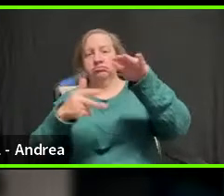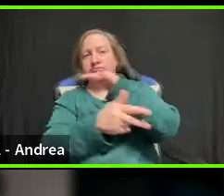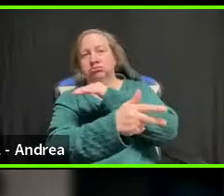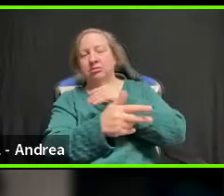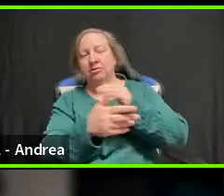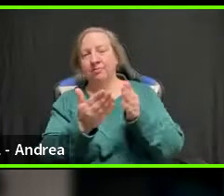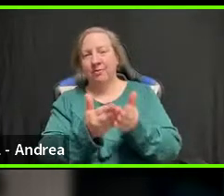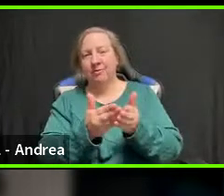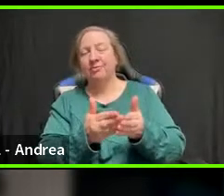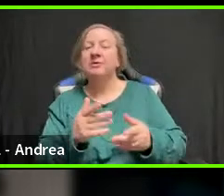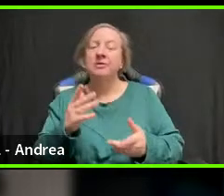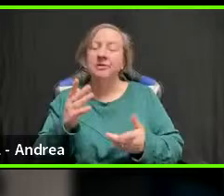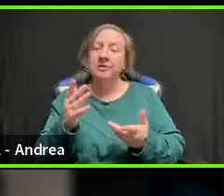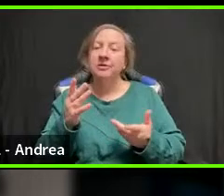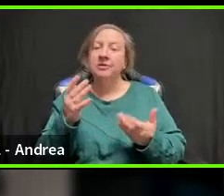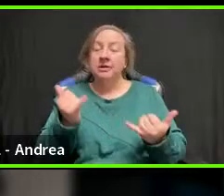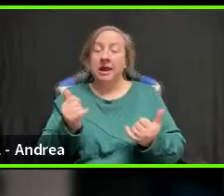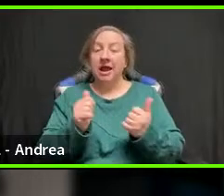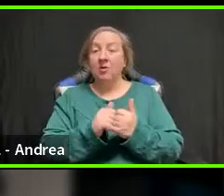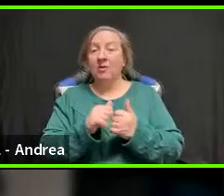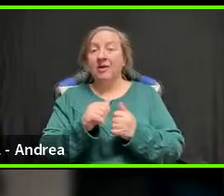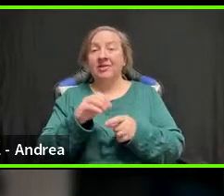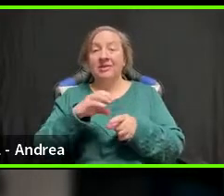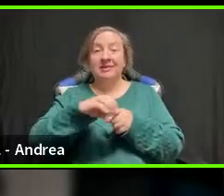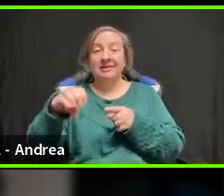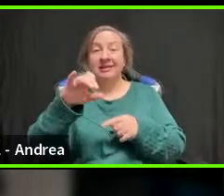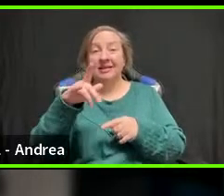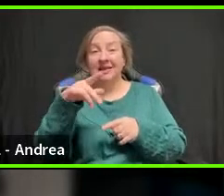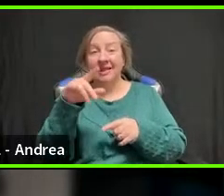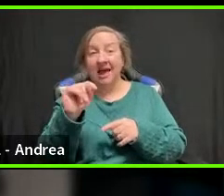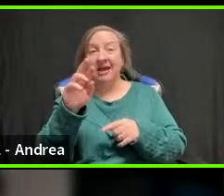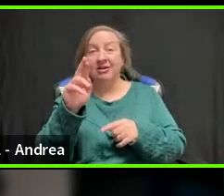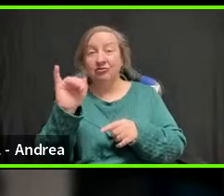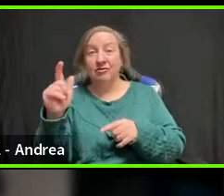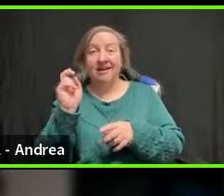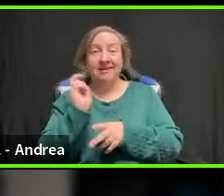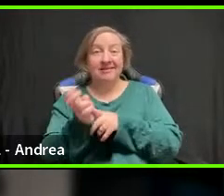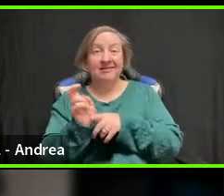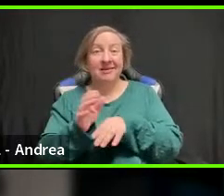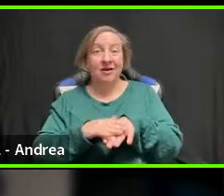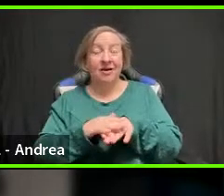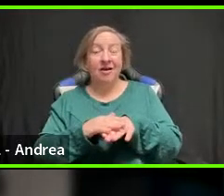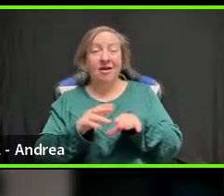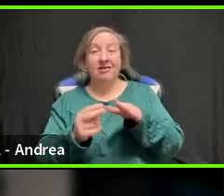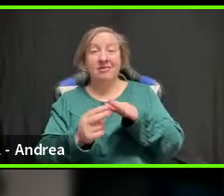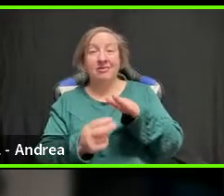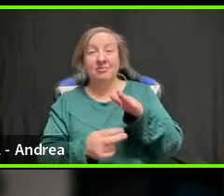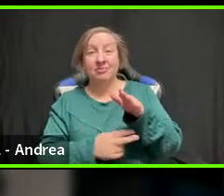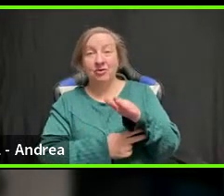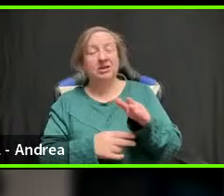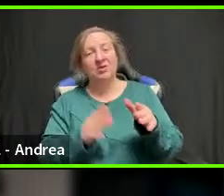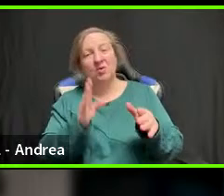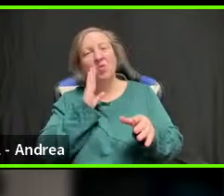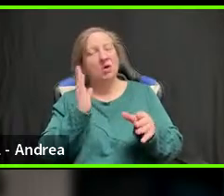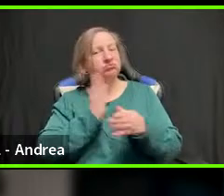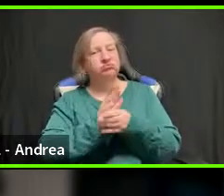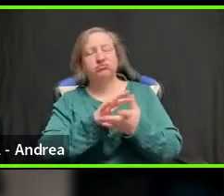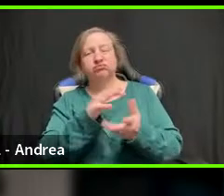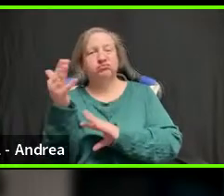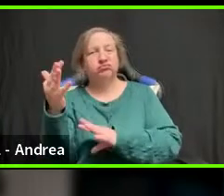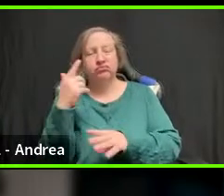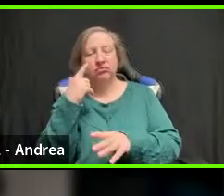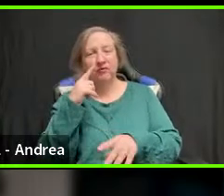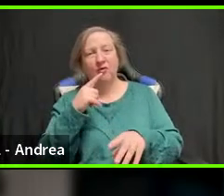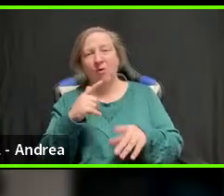bridge, having lifts during their operations would be very disruptive to headways and